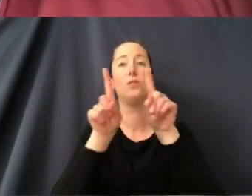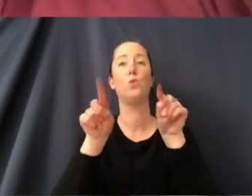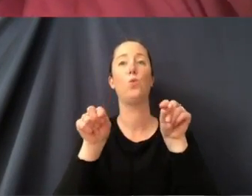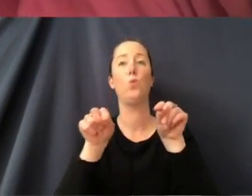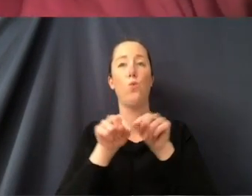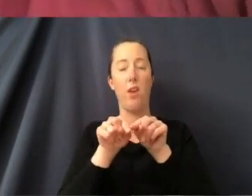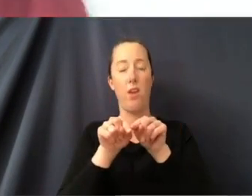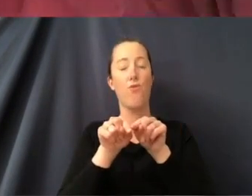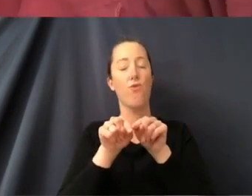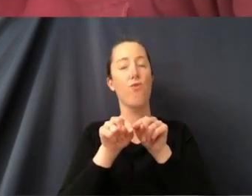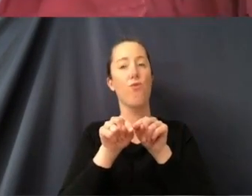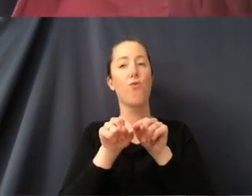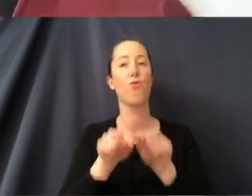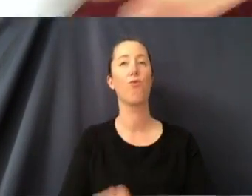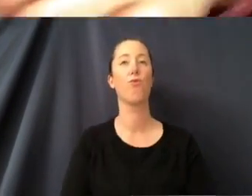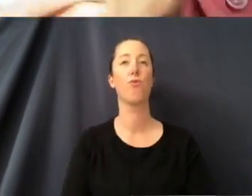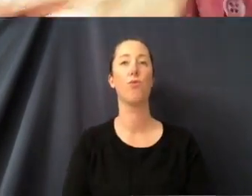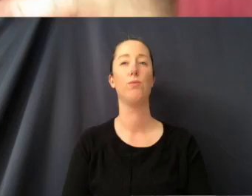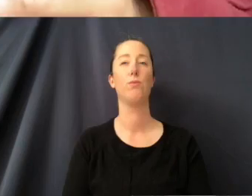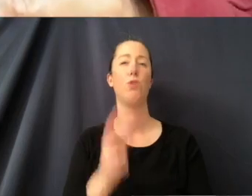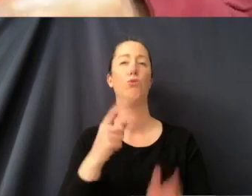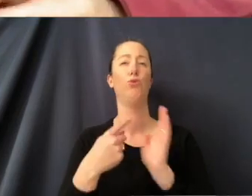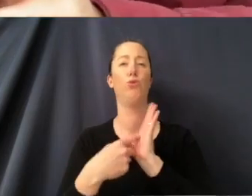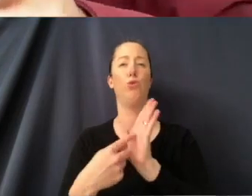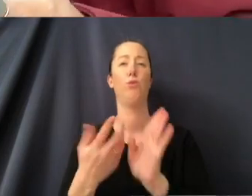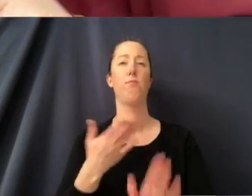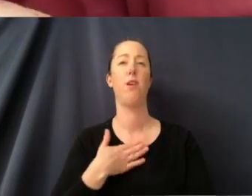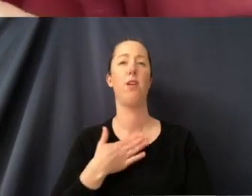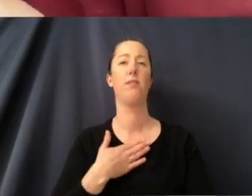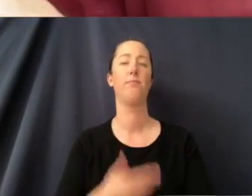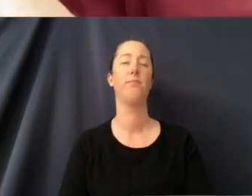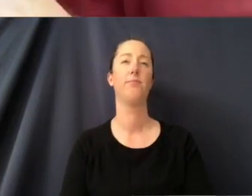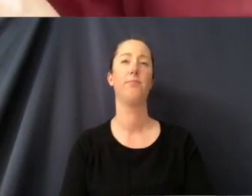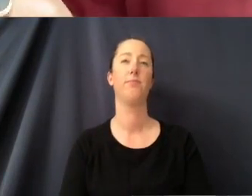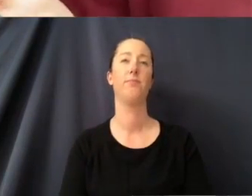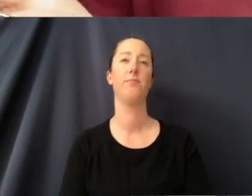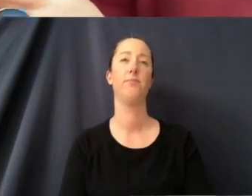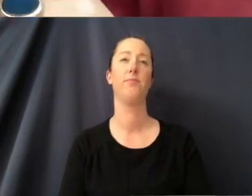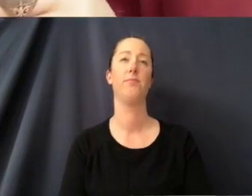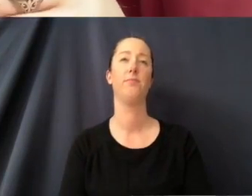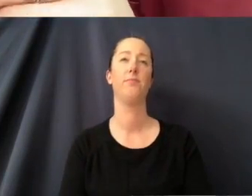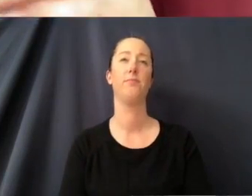piece of paper. Like here's one that I already made. If I take it apart,